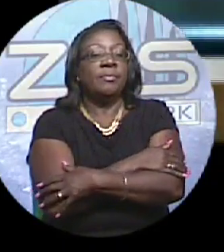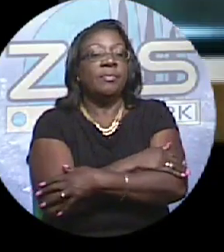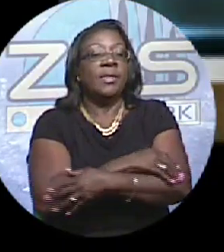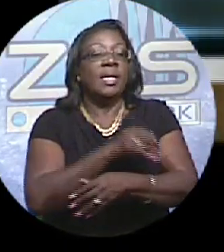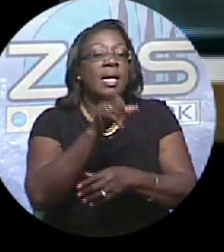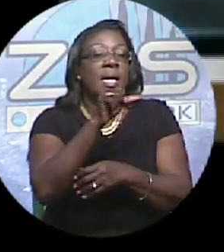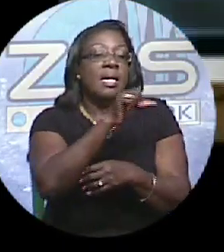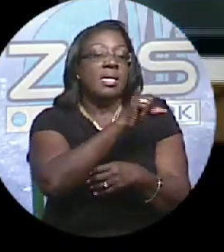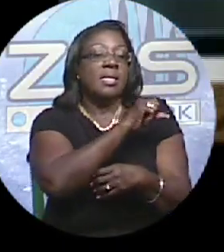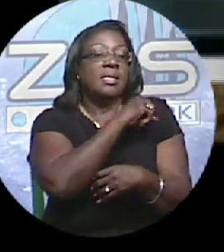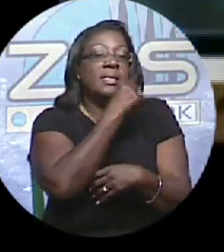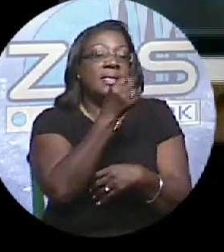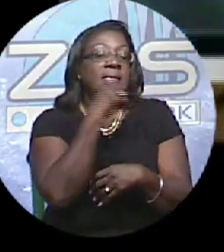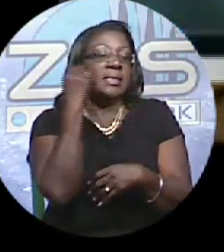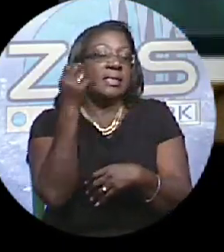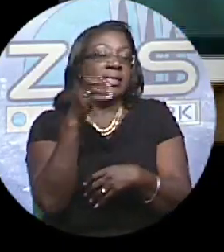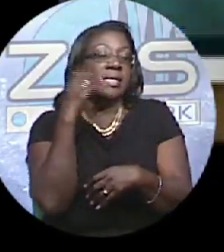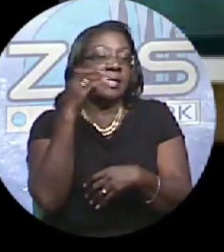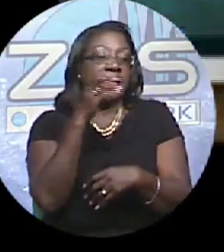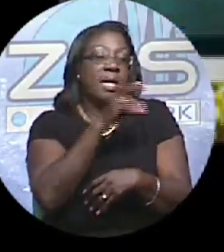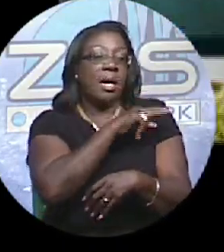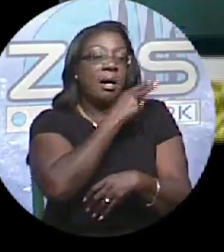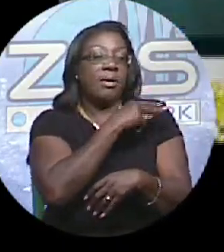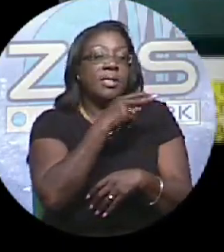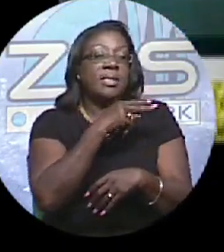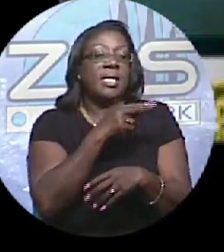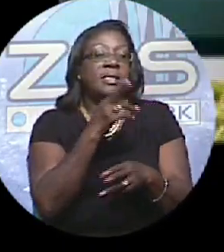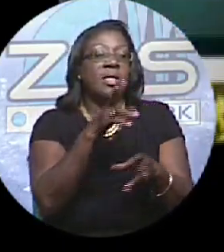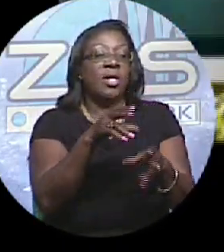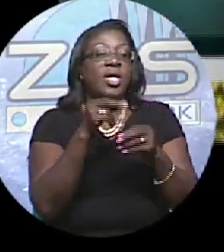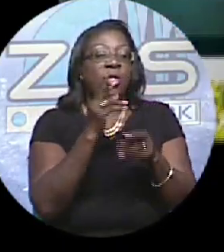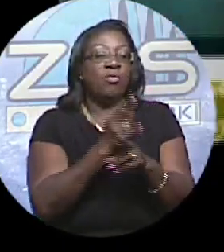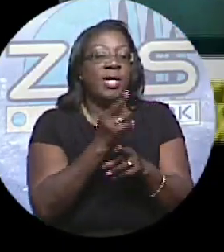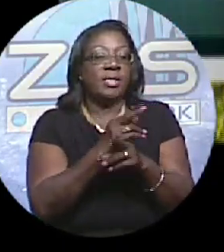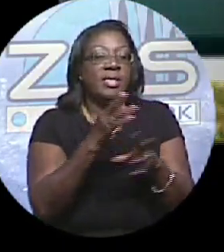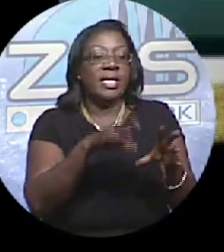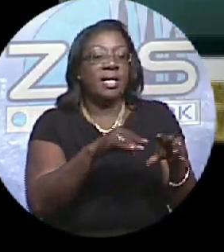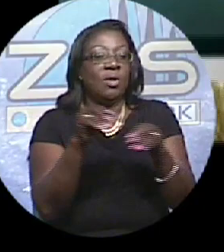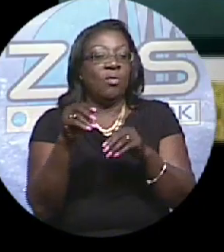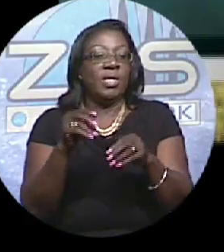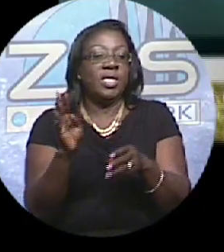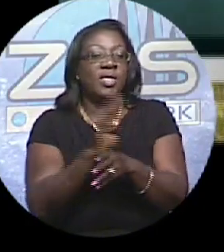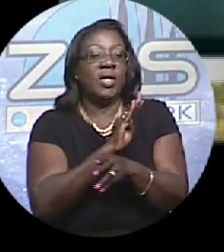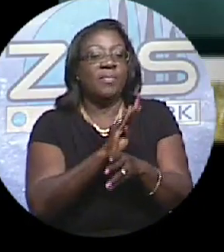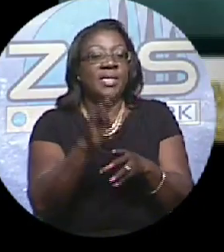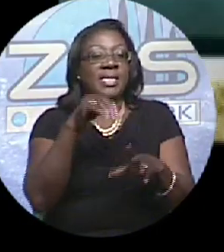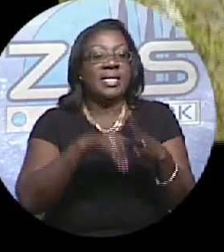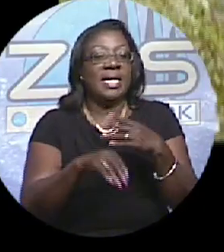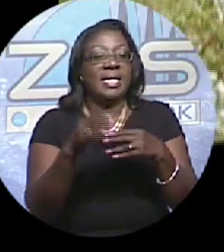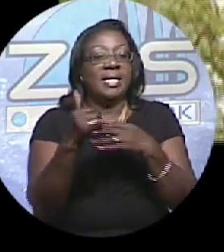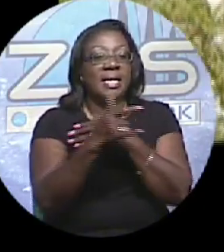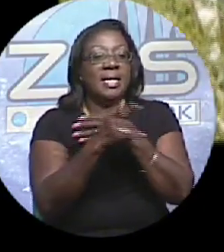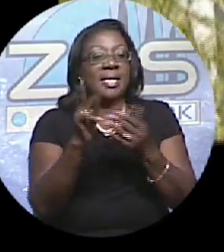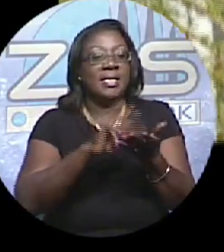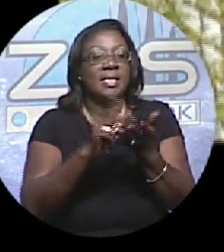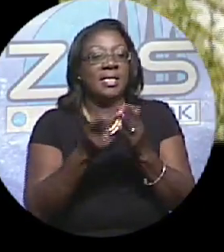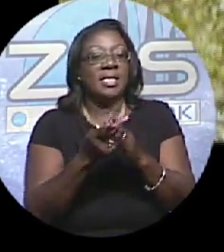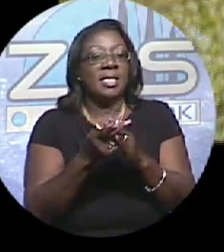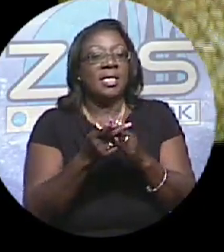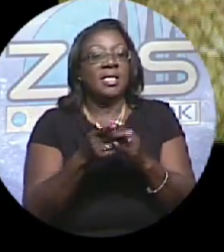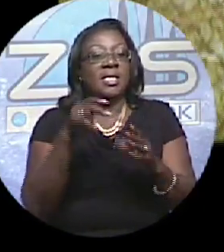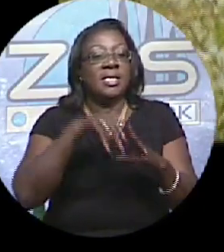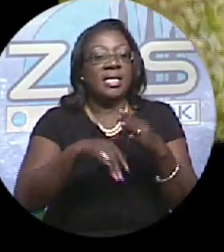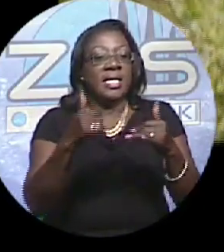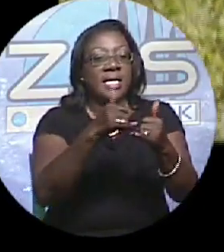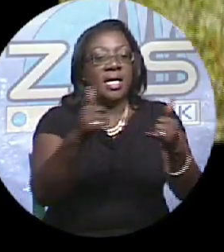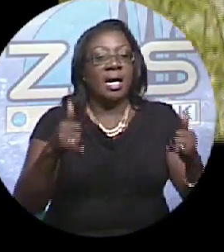Cynthia Harris has earned the right to take a load off. When she's not busy in the kitchen, she's in her yard. This tea bush, I